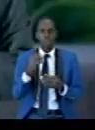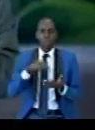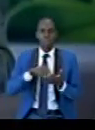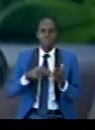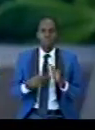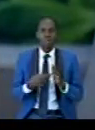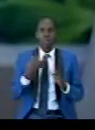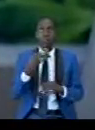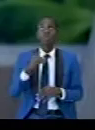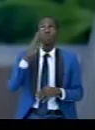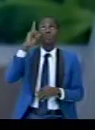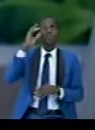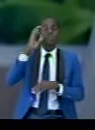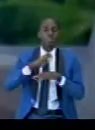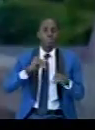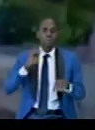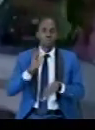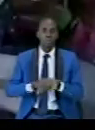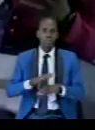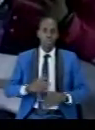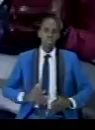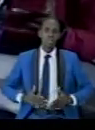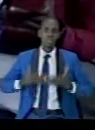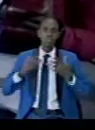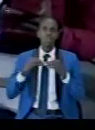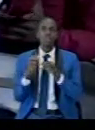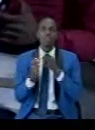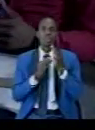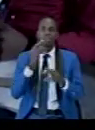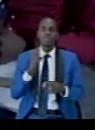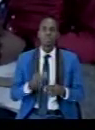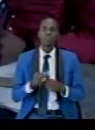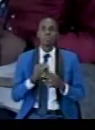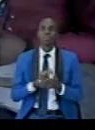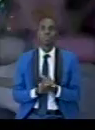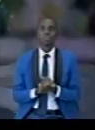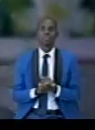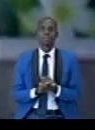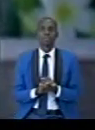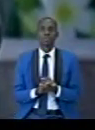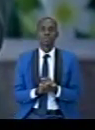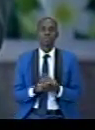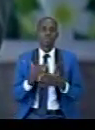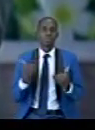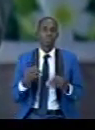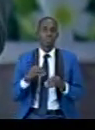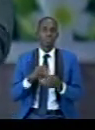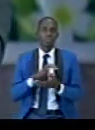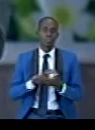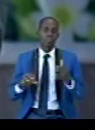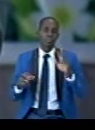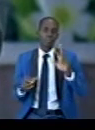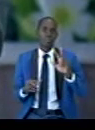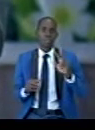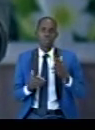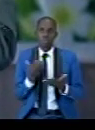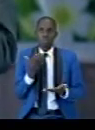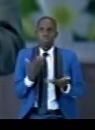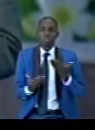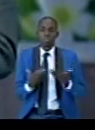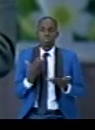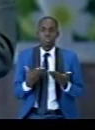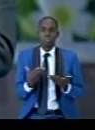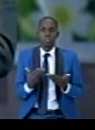your life in Jesus' name. Now, it tells us in verse 3, it says, though an